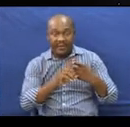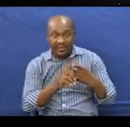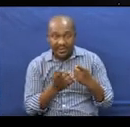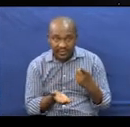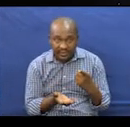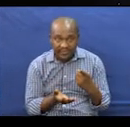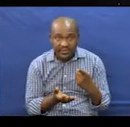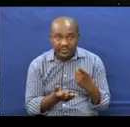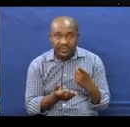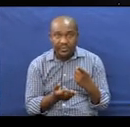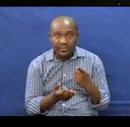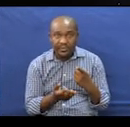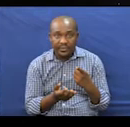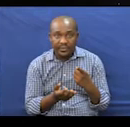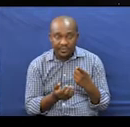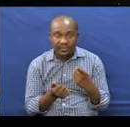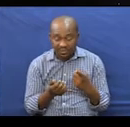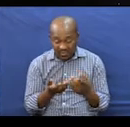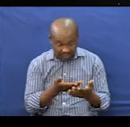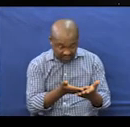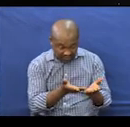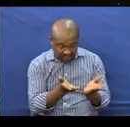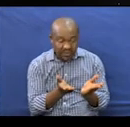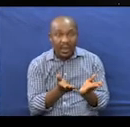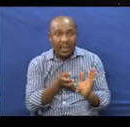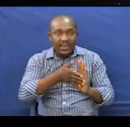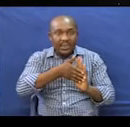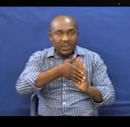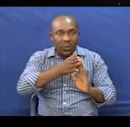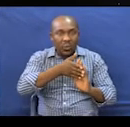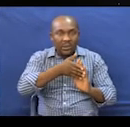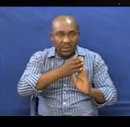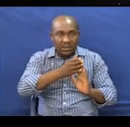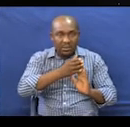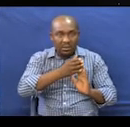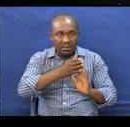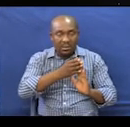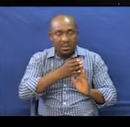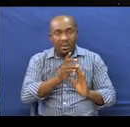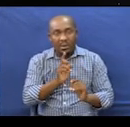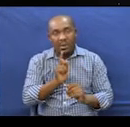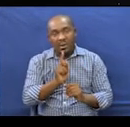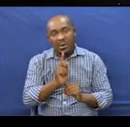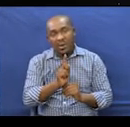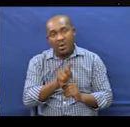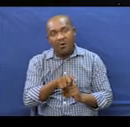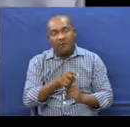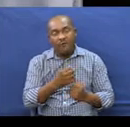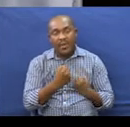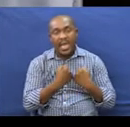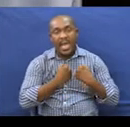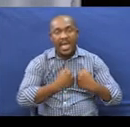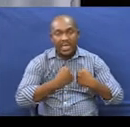that they are source of